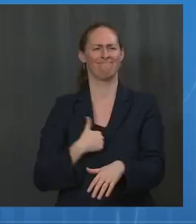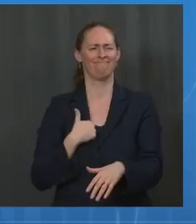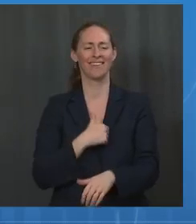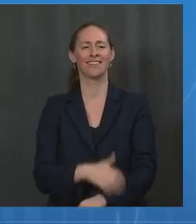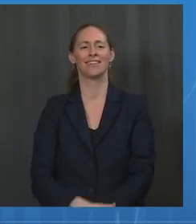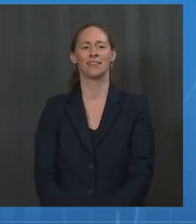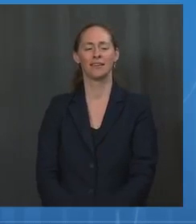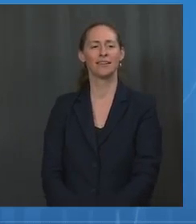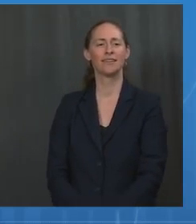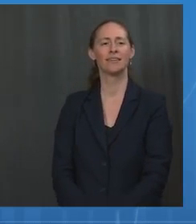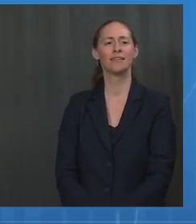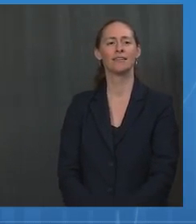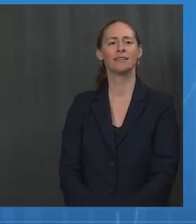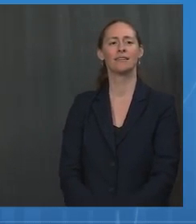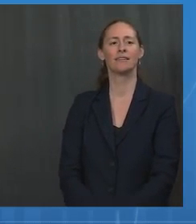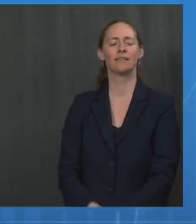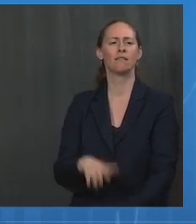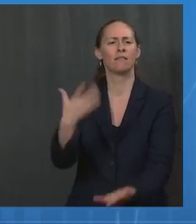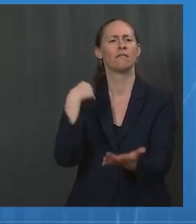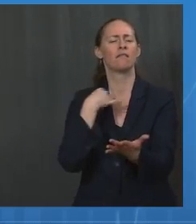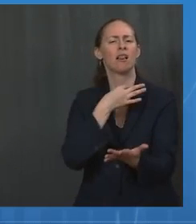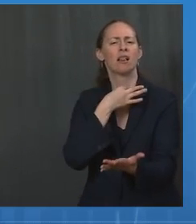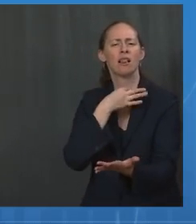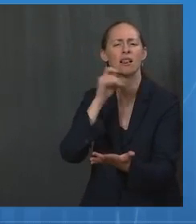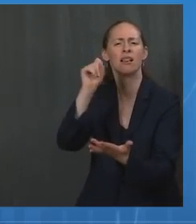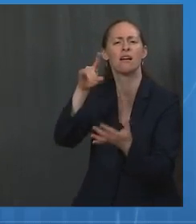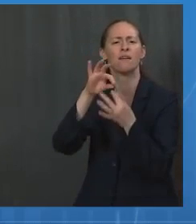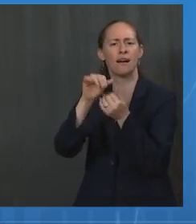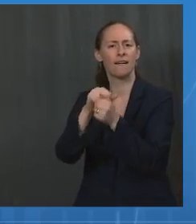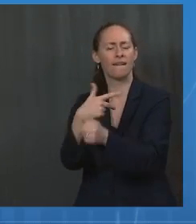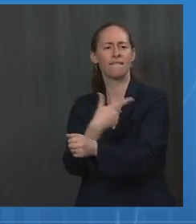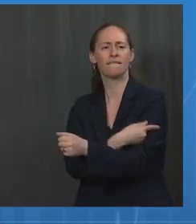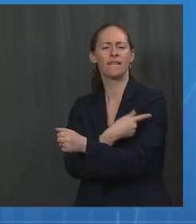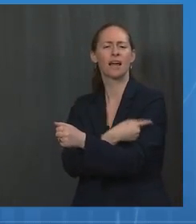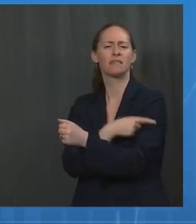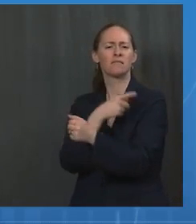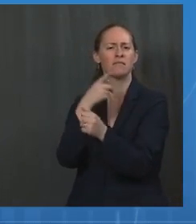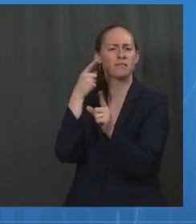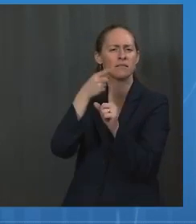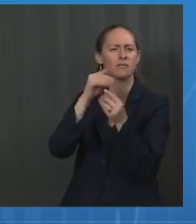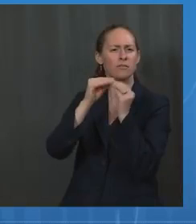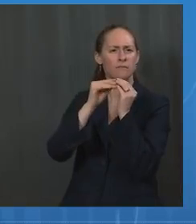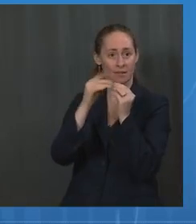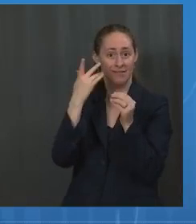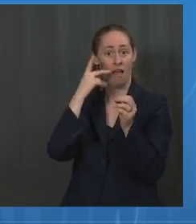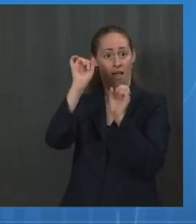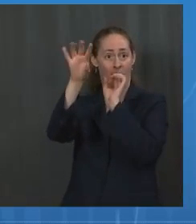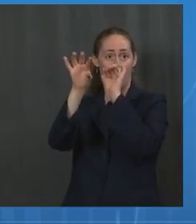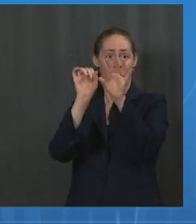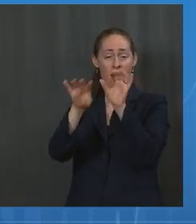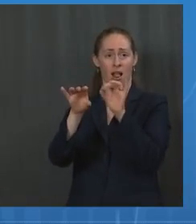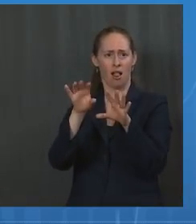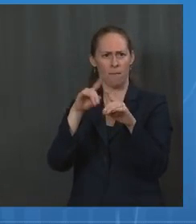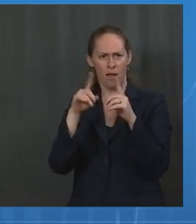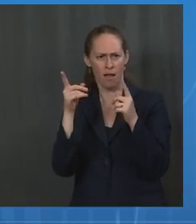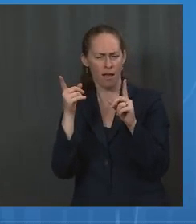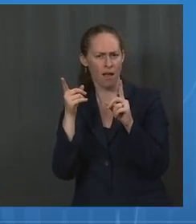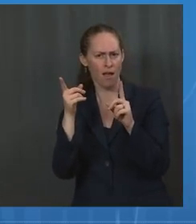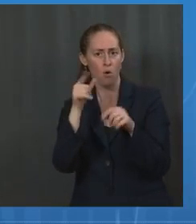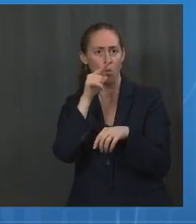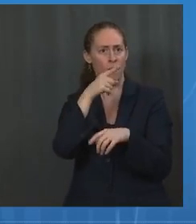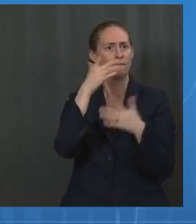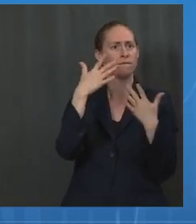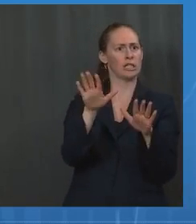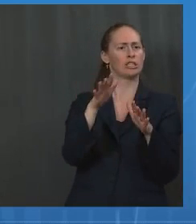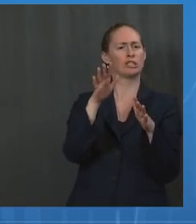on the number of vaccinations. Do we have any idea if these are first-time vaccinations or if these are people coming in for the worried well coming in for a